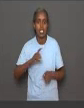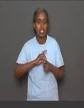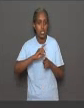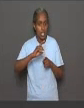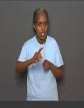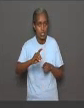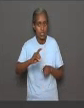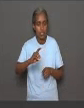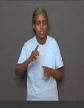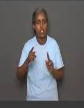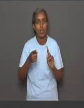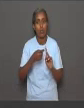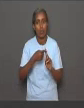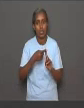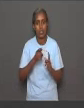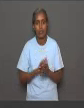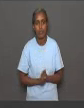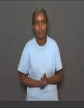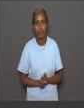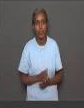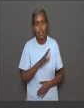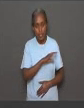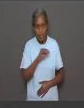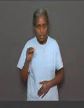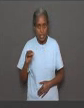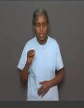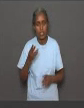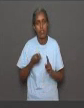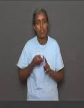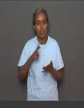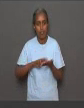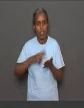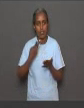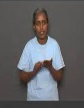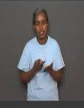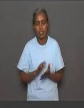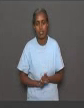direction is positive, and vice versa.